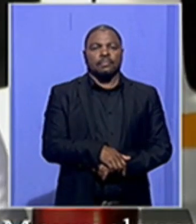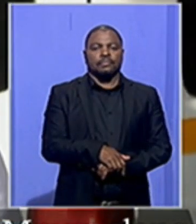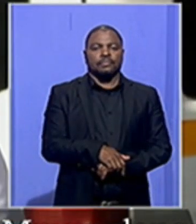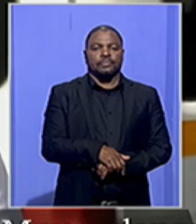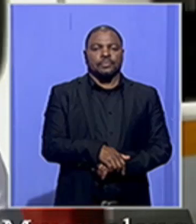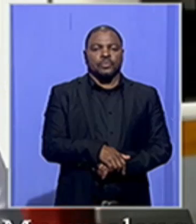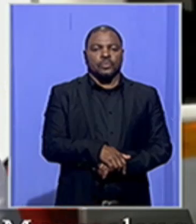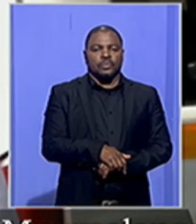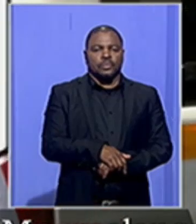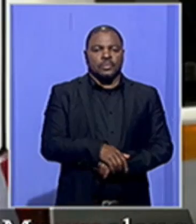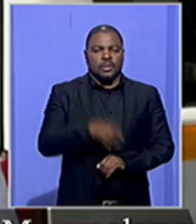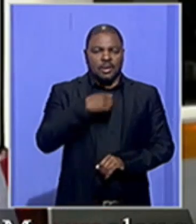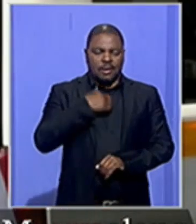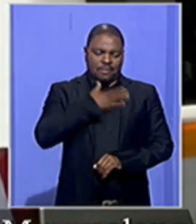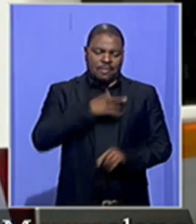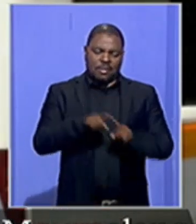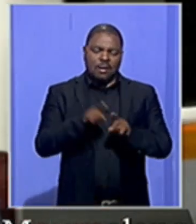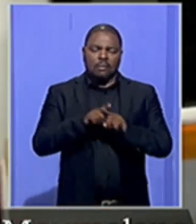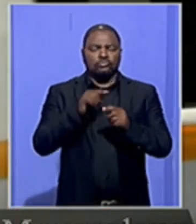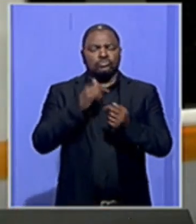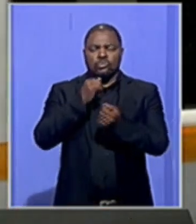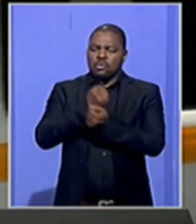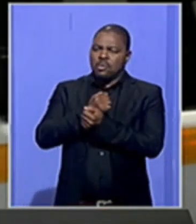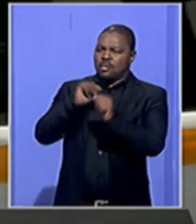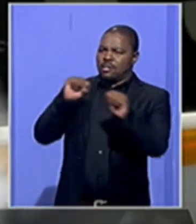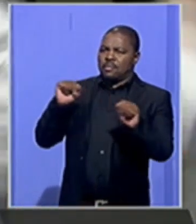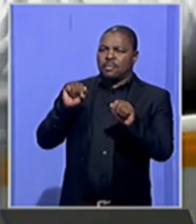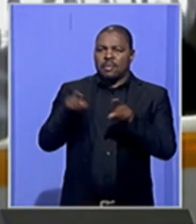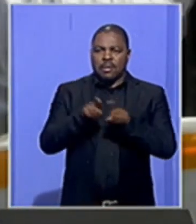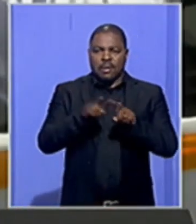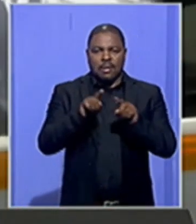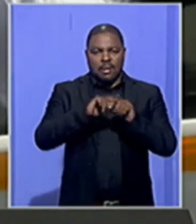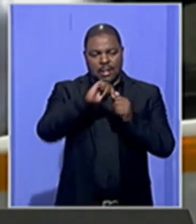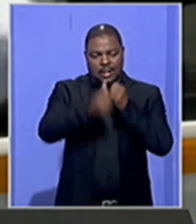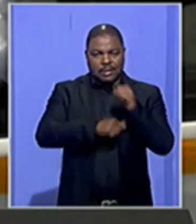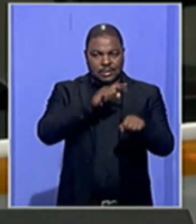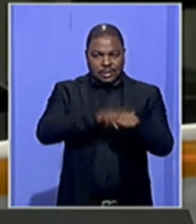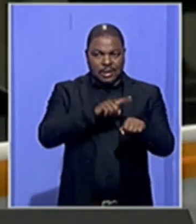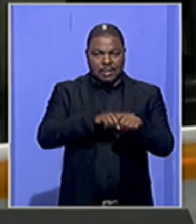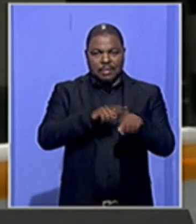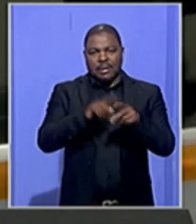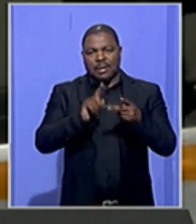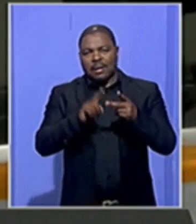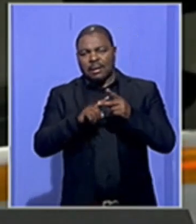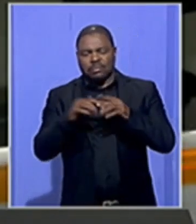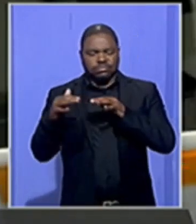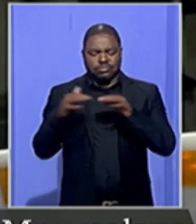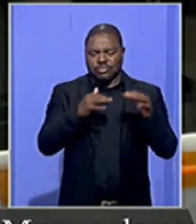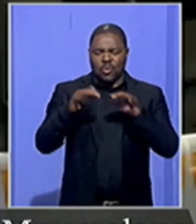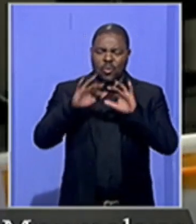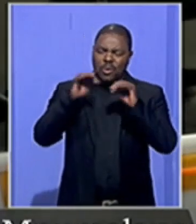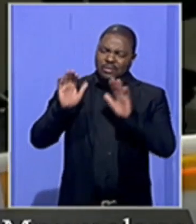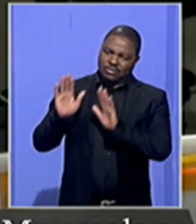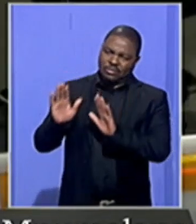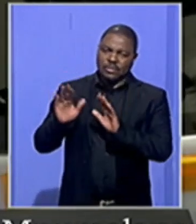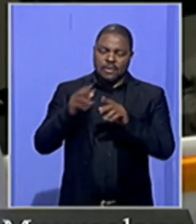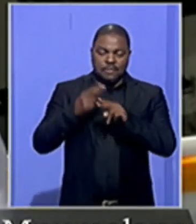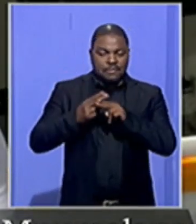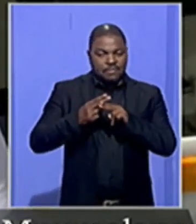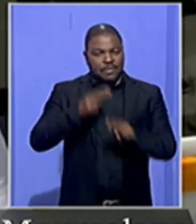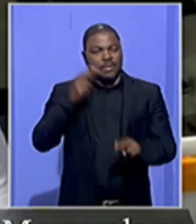I feel like it's liberating. I feel like for the last time we're dealing with wars all over the world, and it's